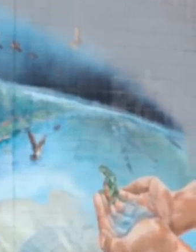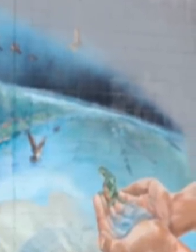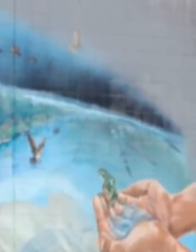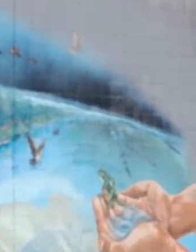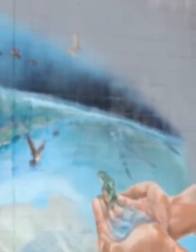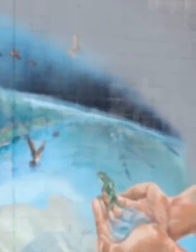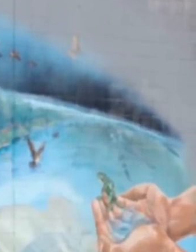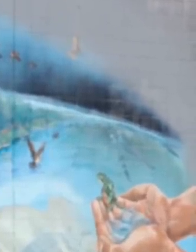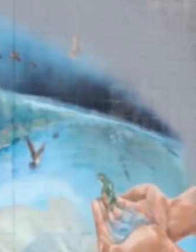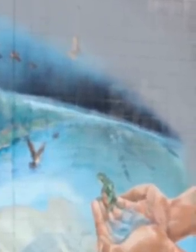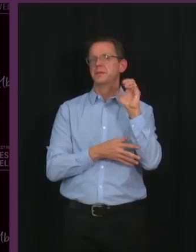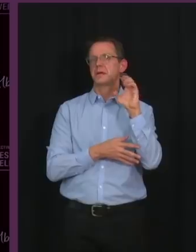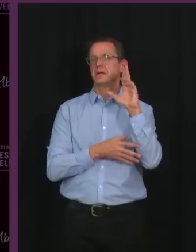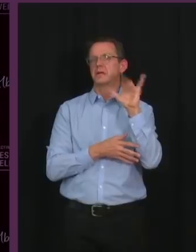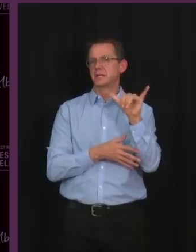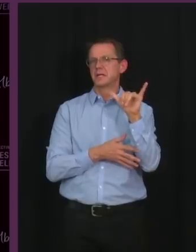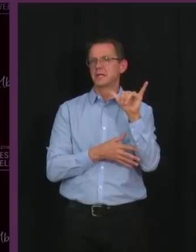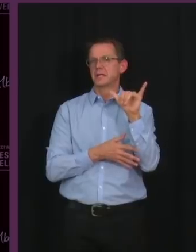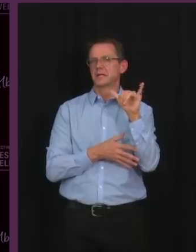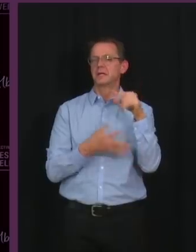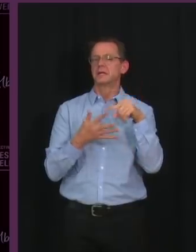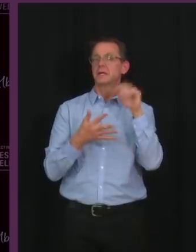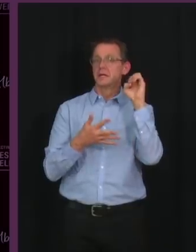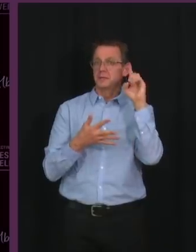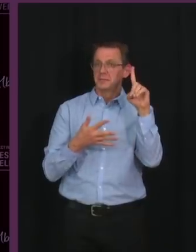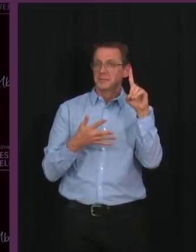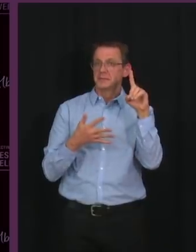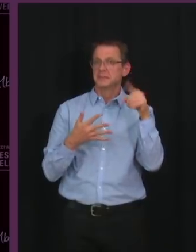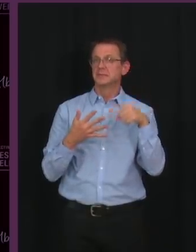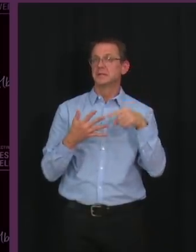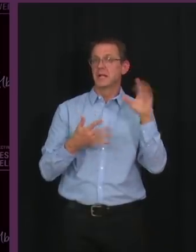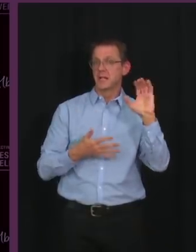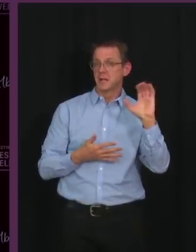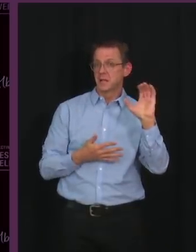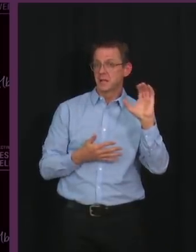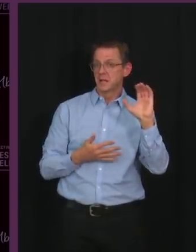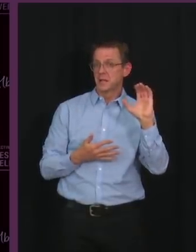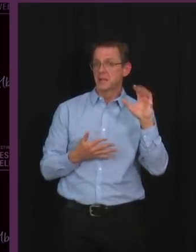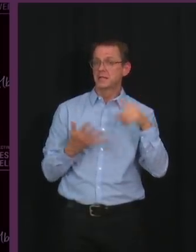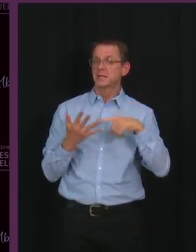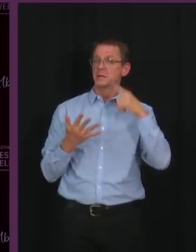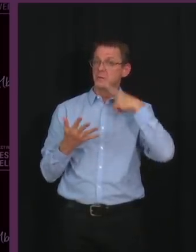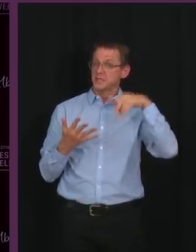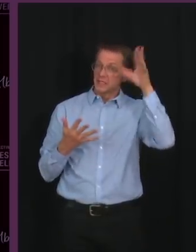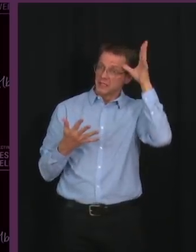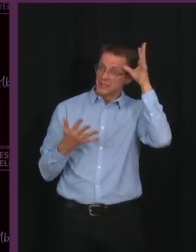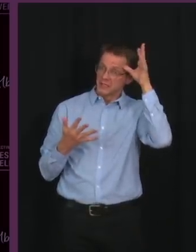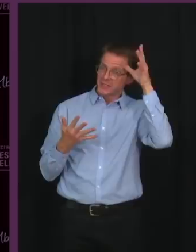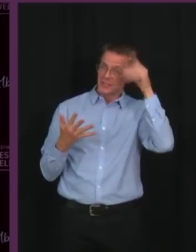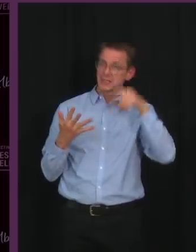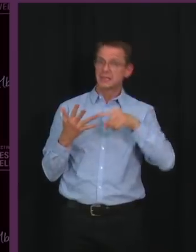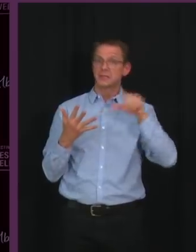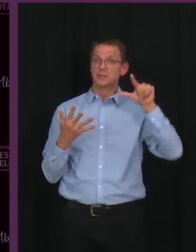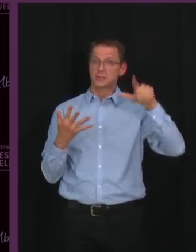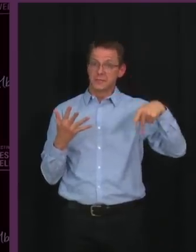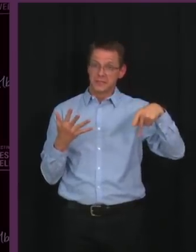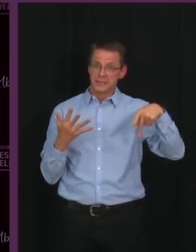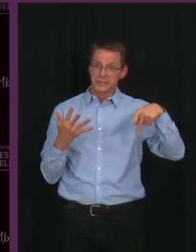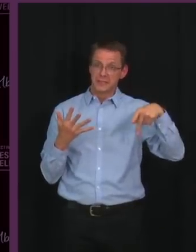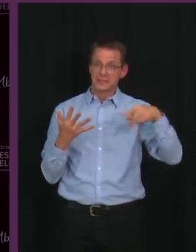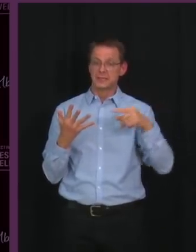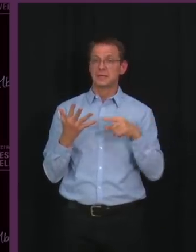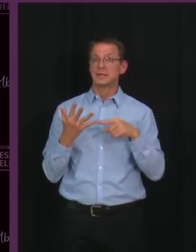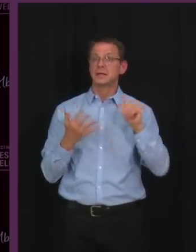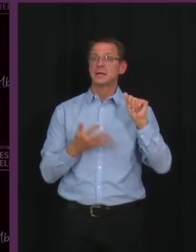also includes the cities of Edmonton, Calgary, Red Deer, Grand Prairie, Airdrie and Lethbridge along with Strathcona County.